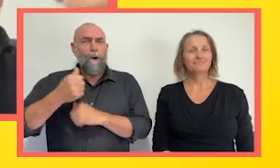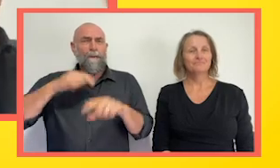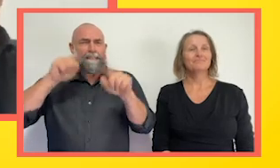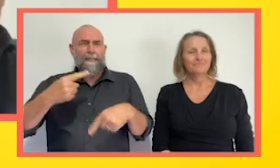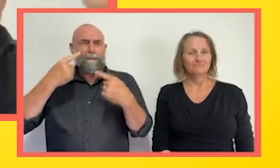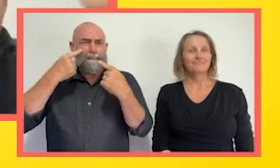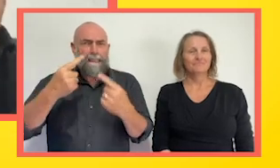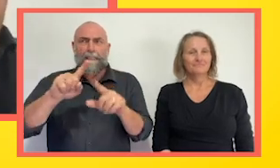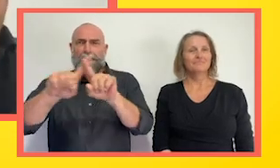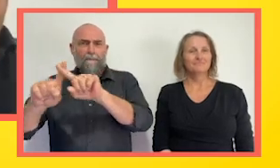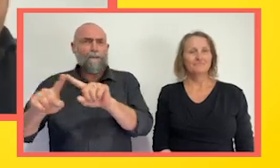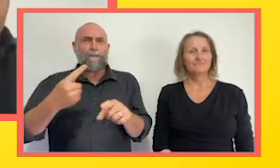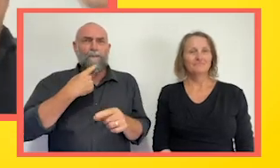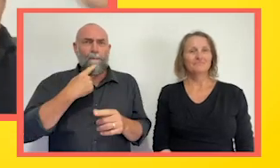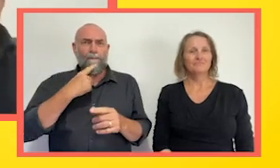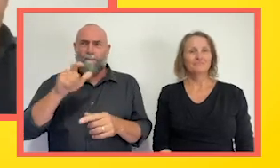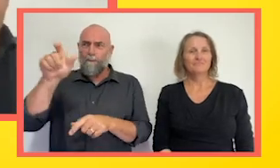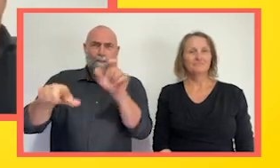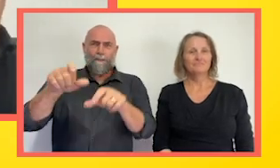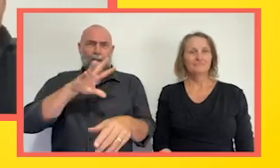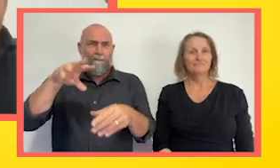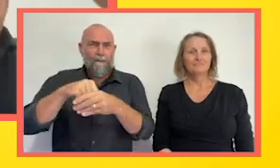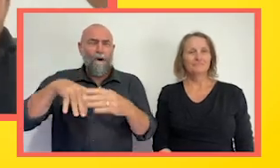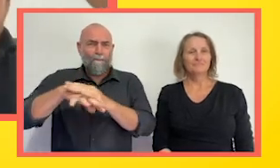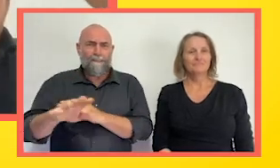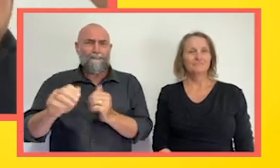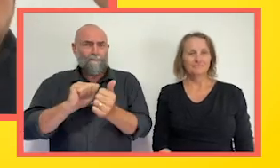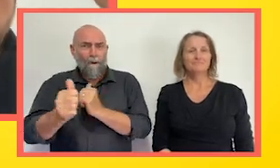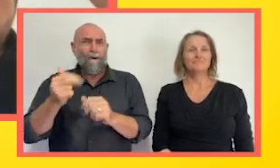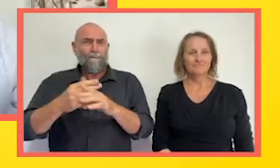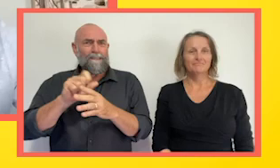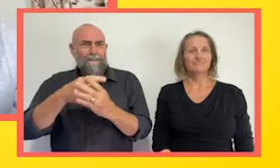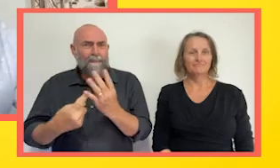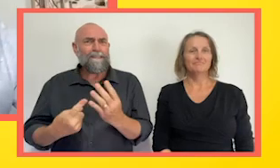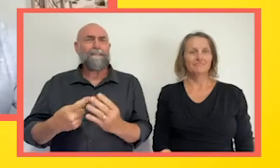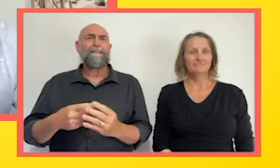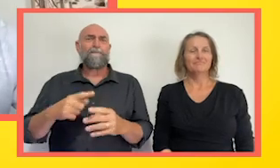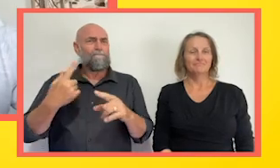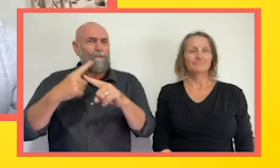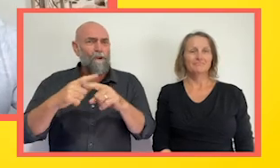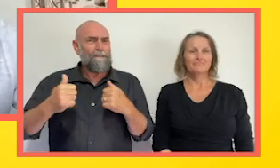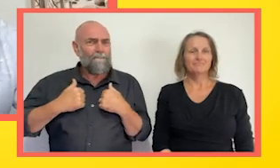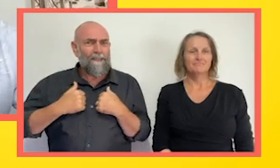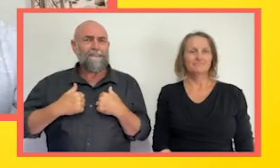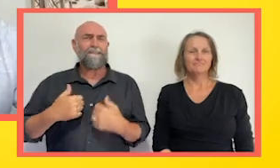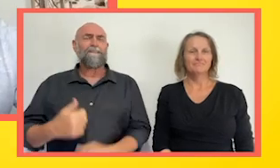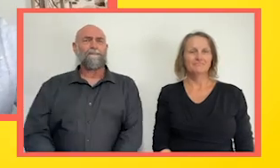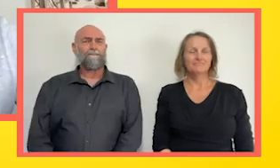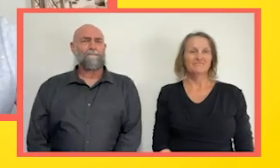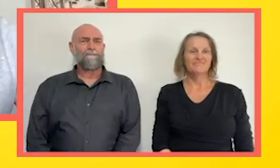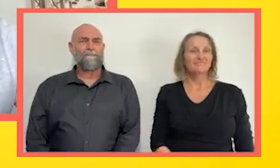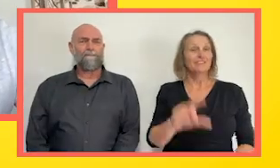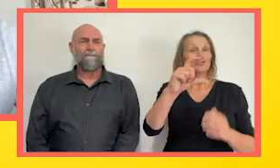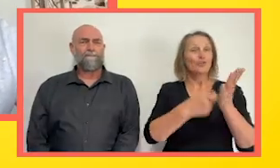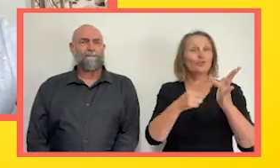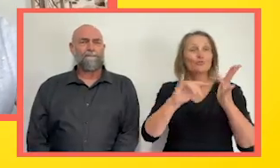athletes targeting adaptive CrossFit. Give us a bit of background about the sport. So CrossFit is a sport with sort of